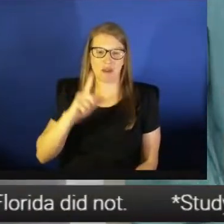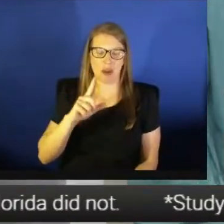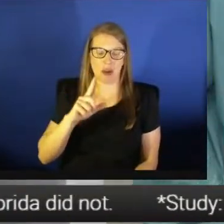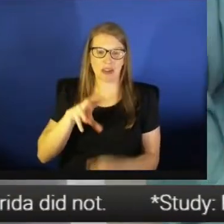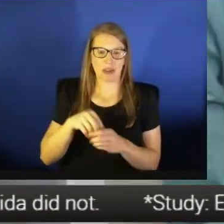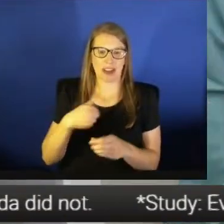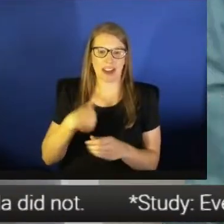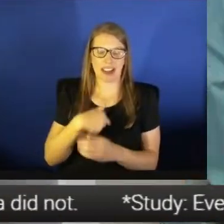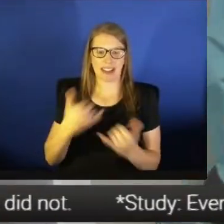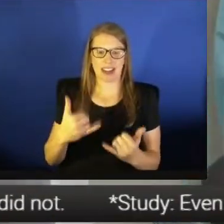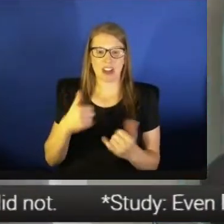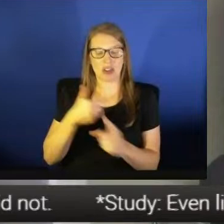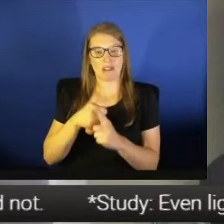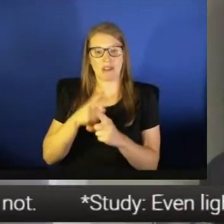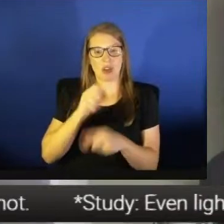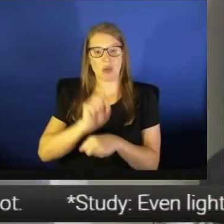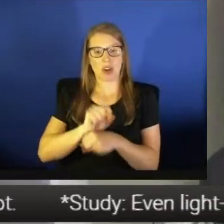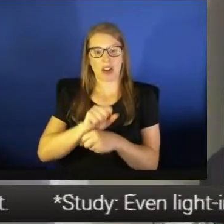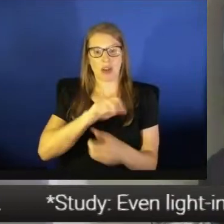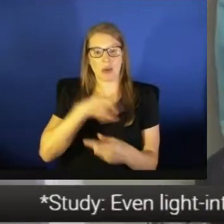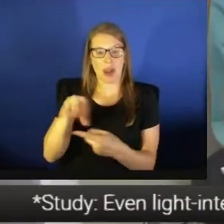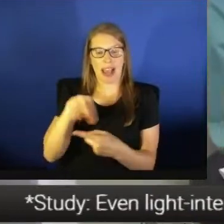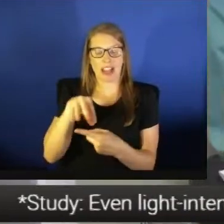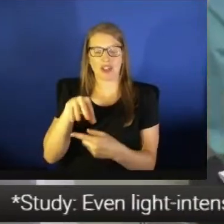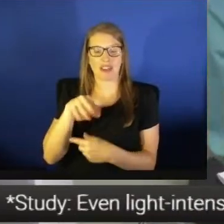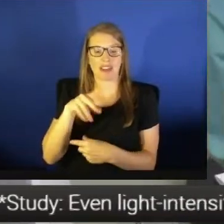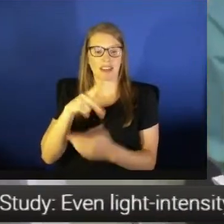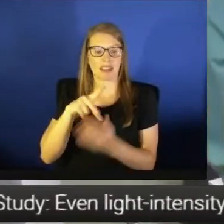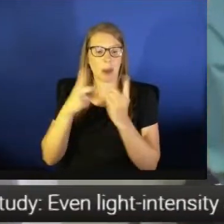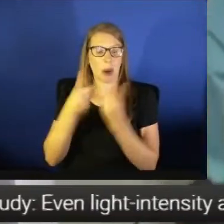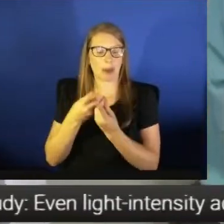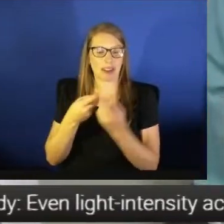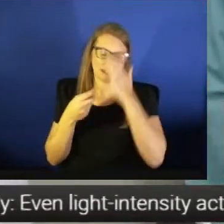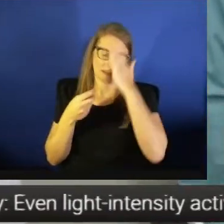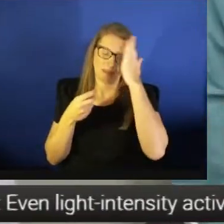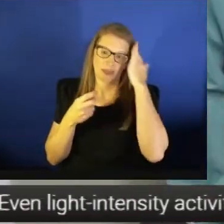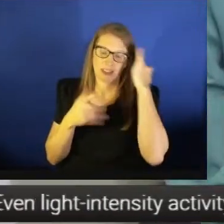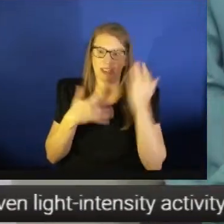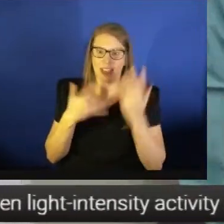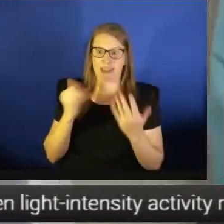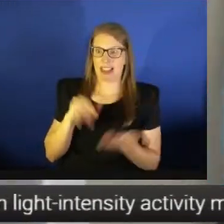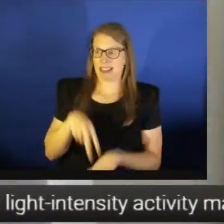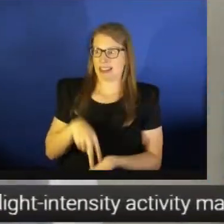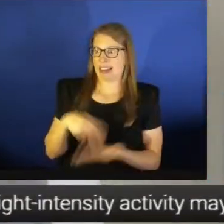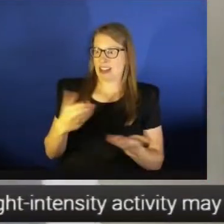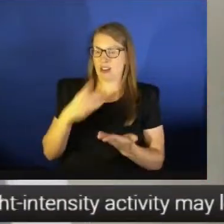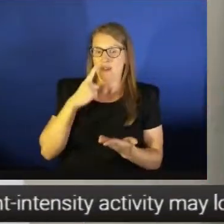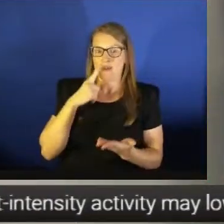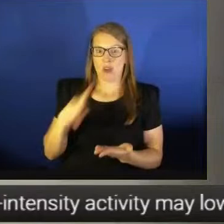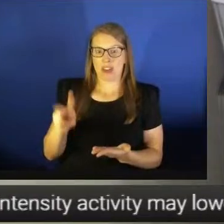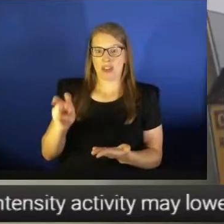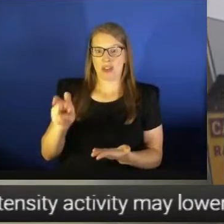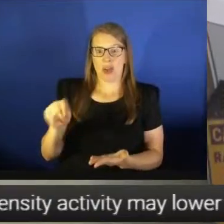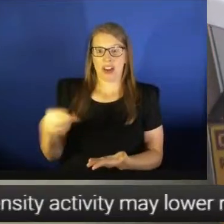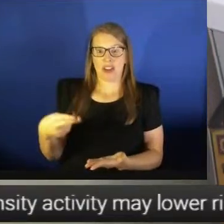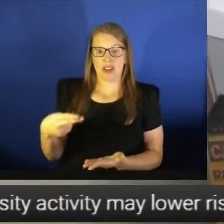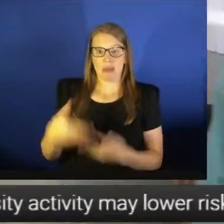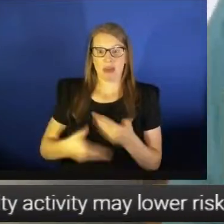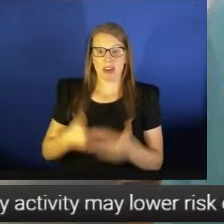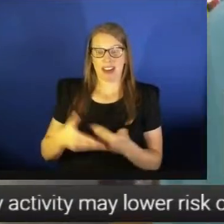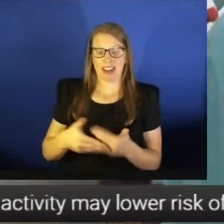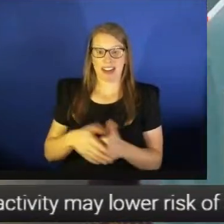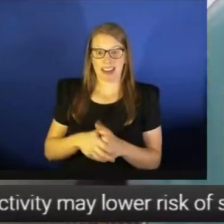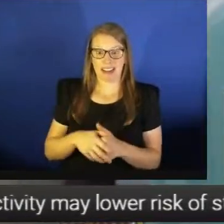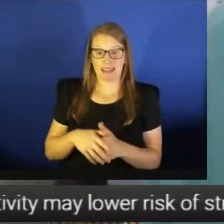in our radiational department. What is it like to be standing here for the 200th procedure? It's incredibly